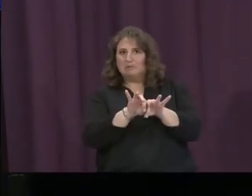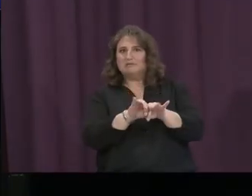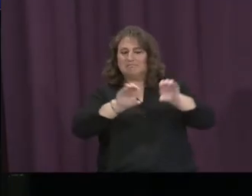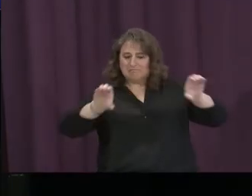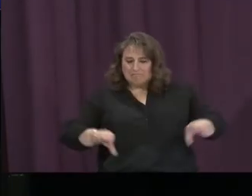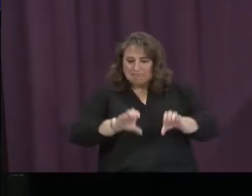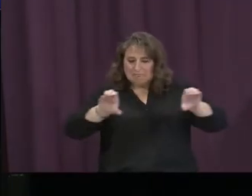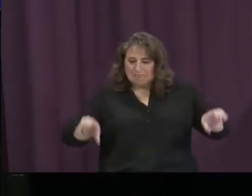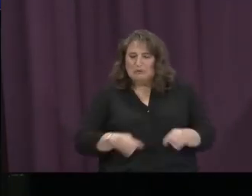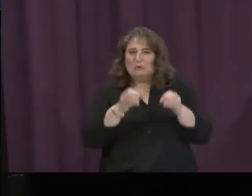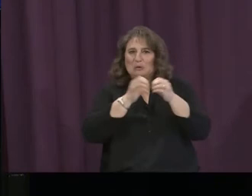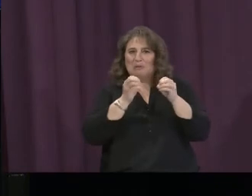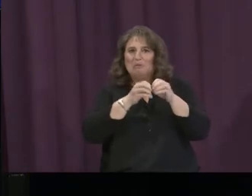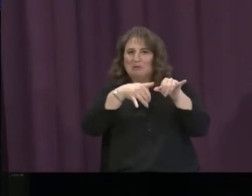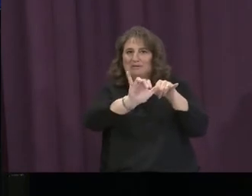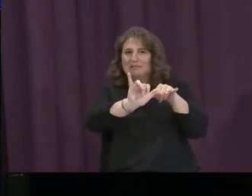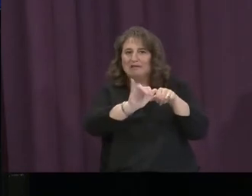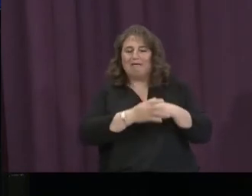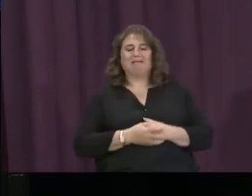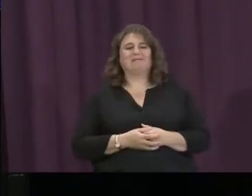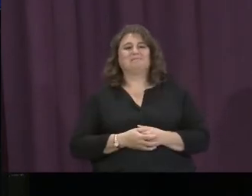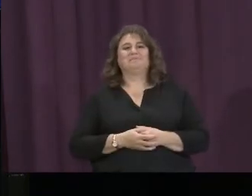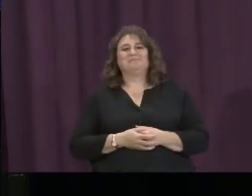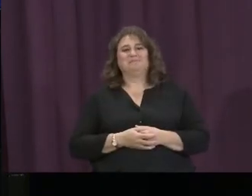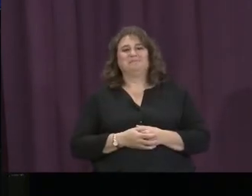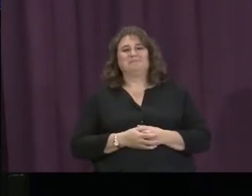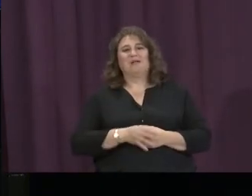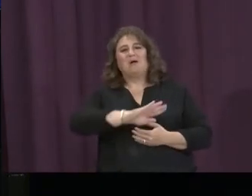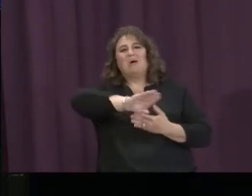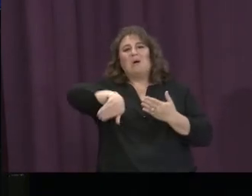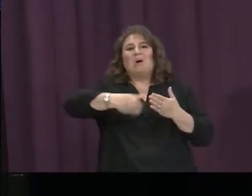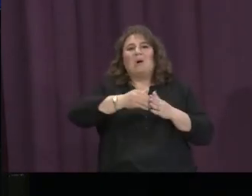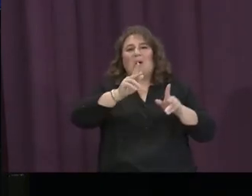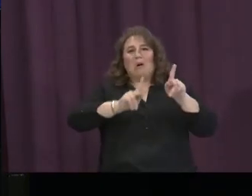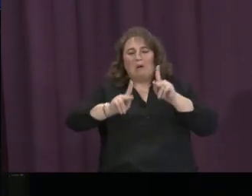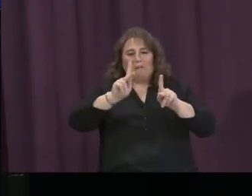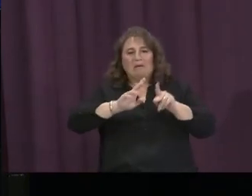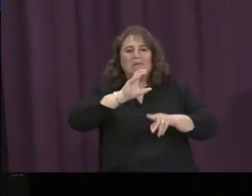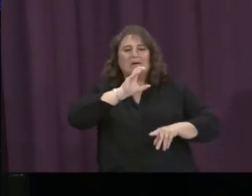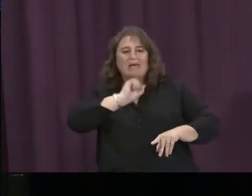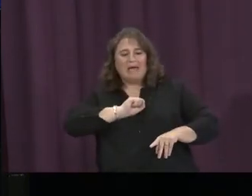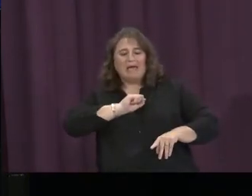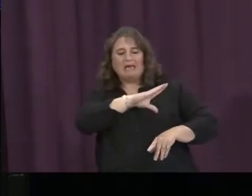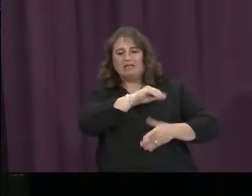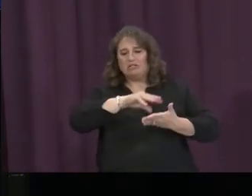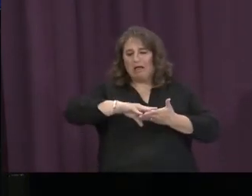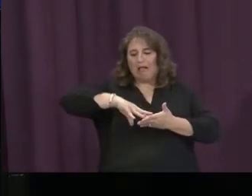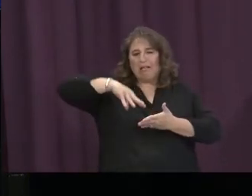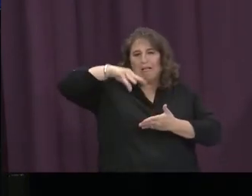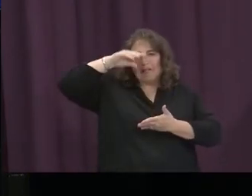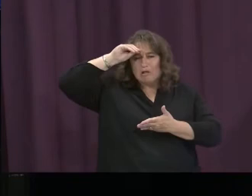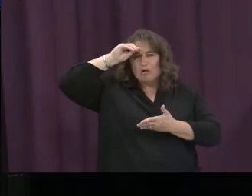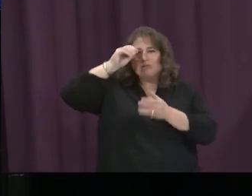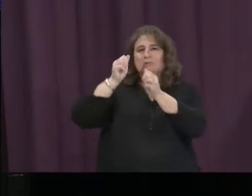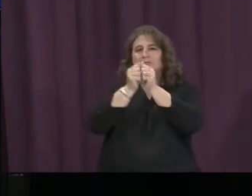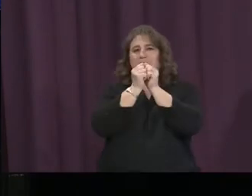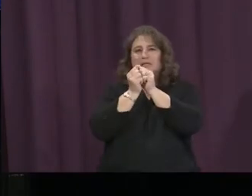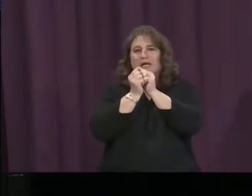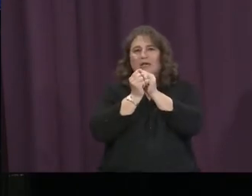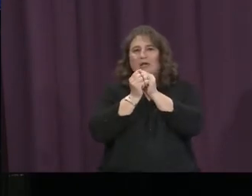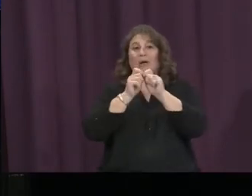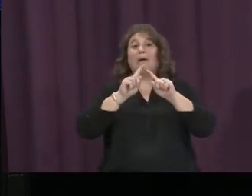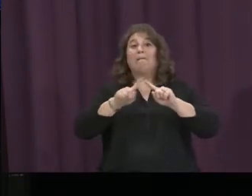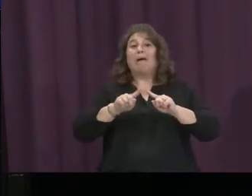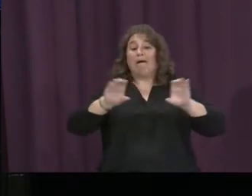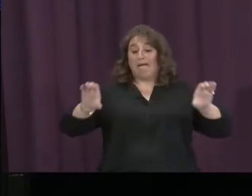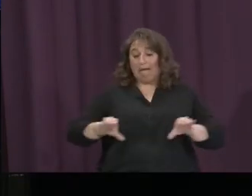That, you know, and we're all making such a difference as we age and learn from each other. Mm-hmm. But here's an exercise